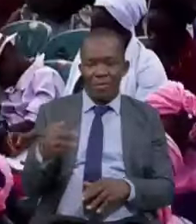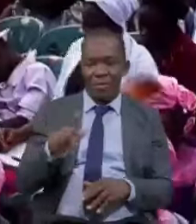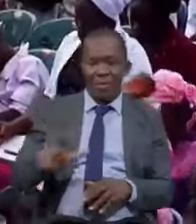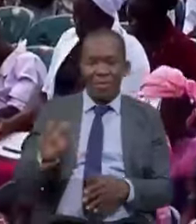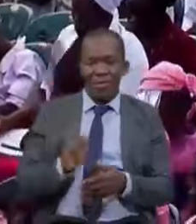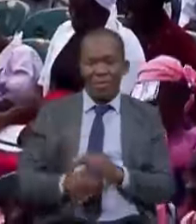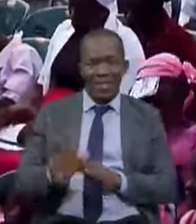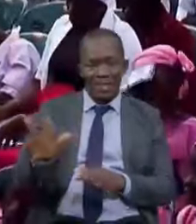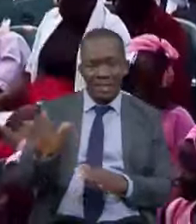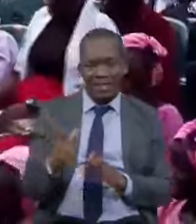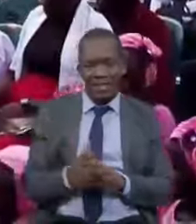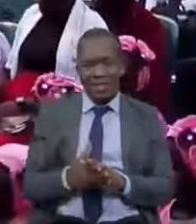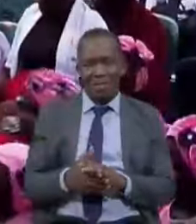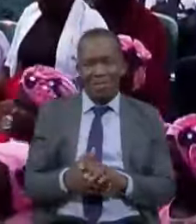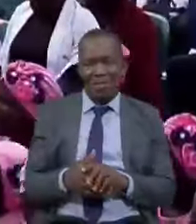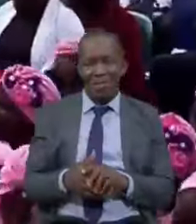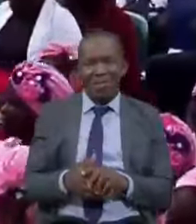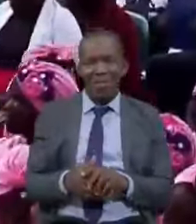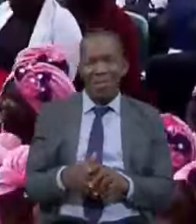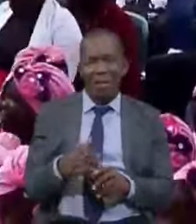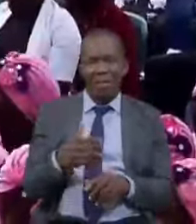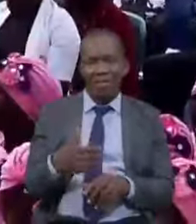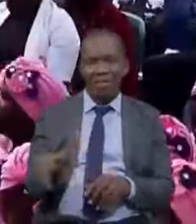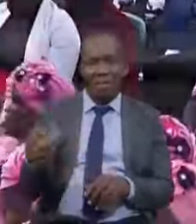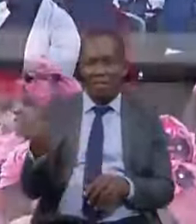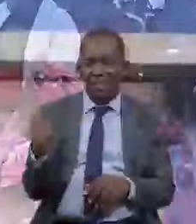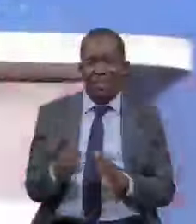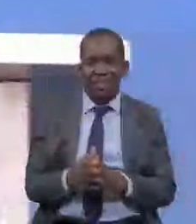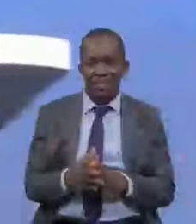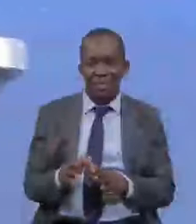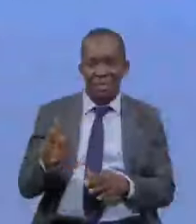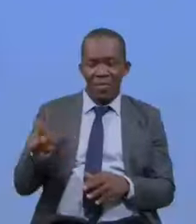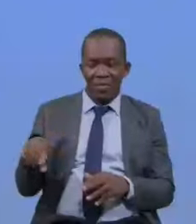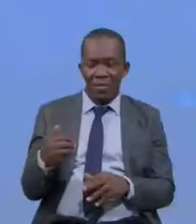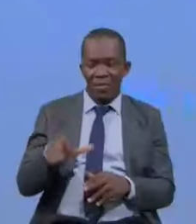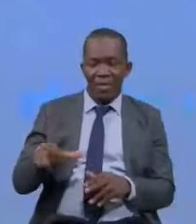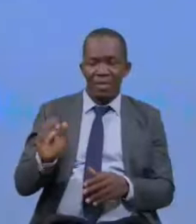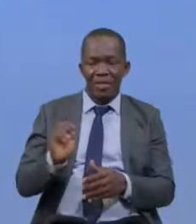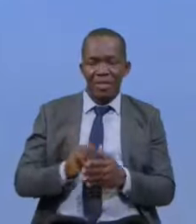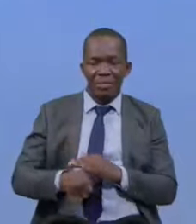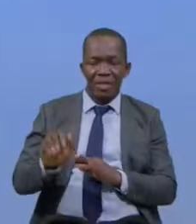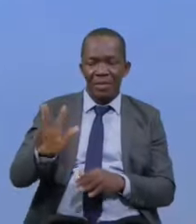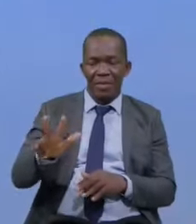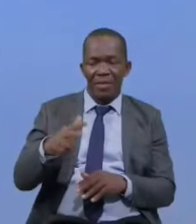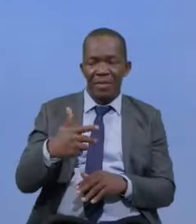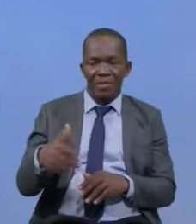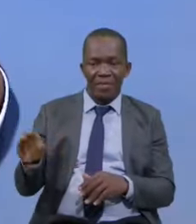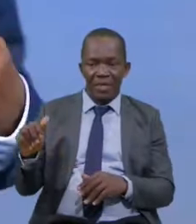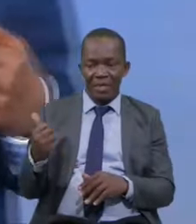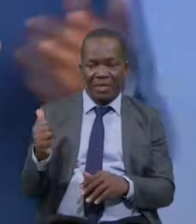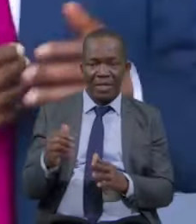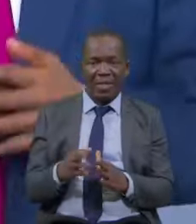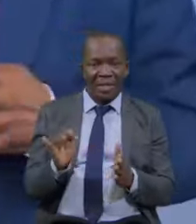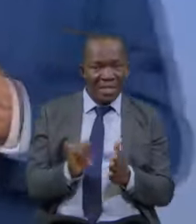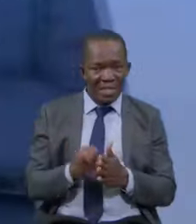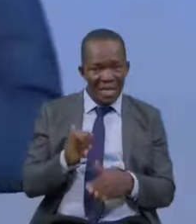verse 10. Philippians chapter 3, verse 10, that I, this Paul the apostle, he was